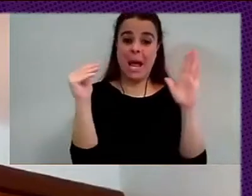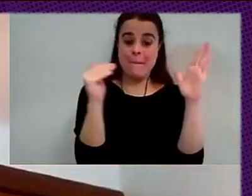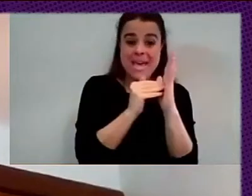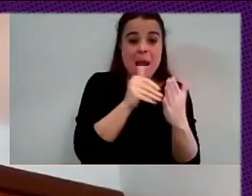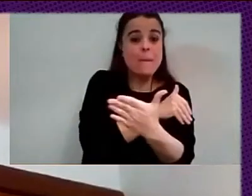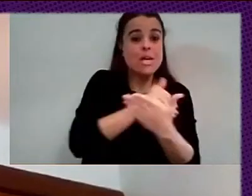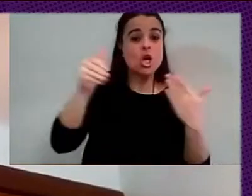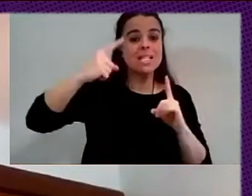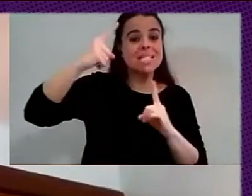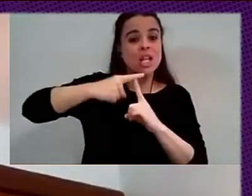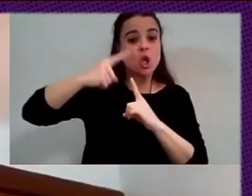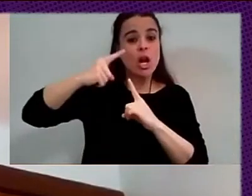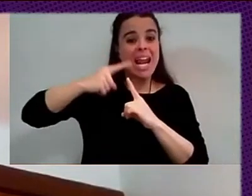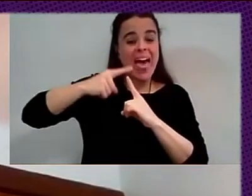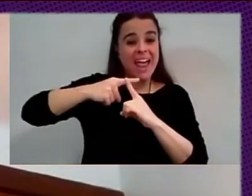in an essay